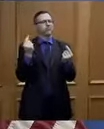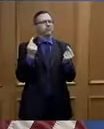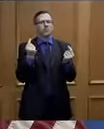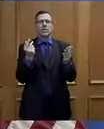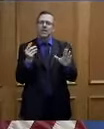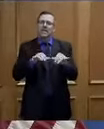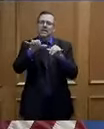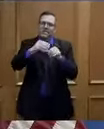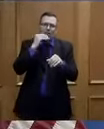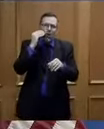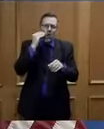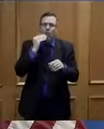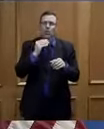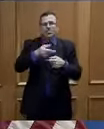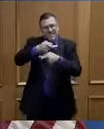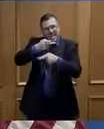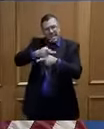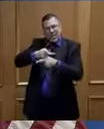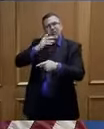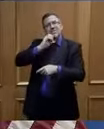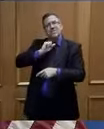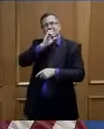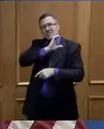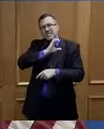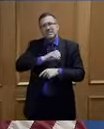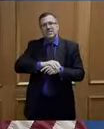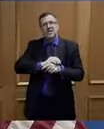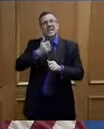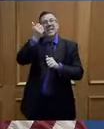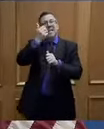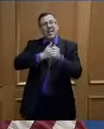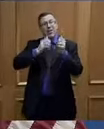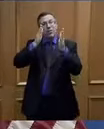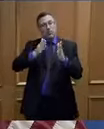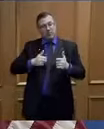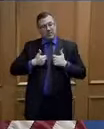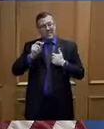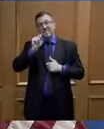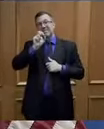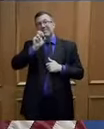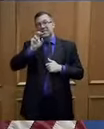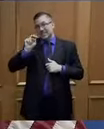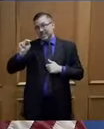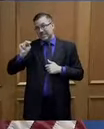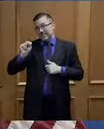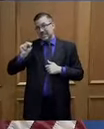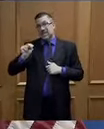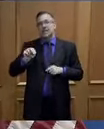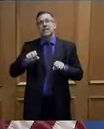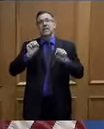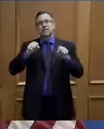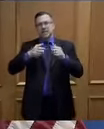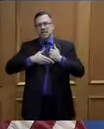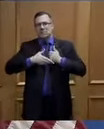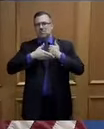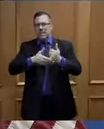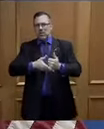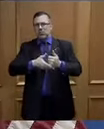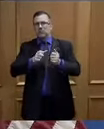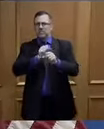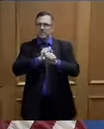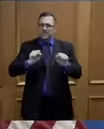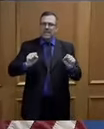sure the elderly are protected. Every Tennessean will make the difference between lives saved in this